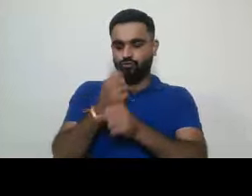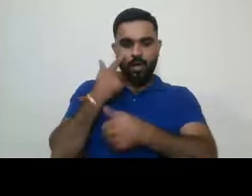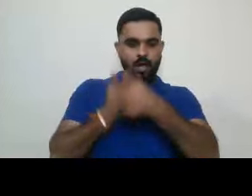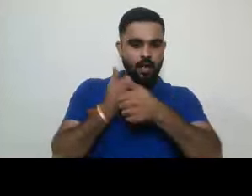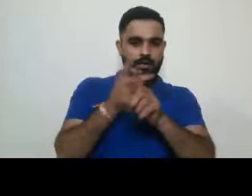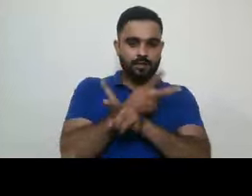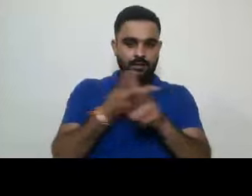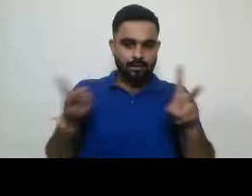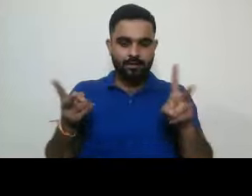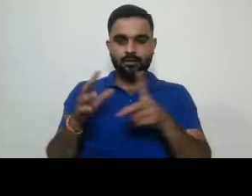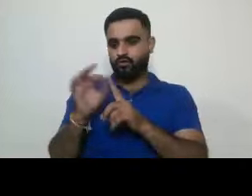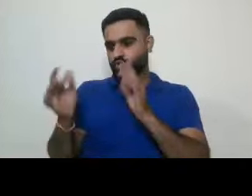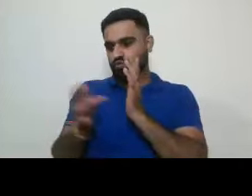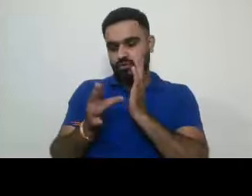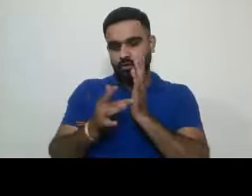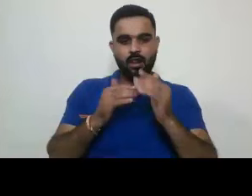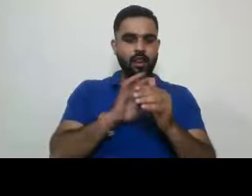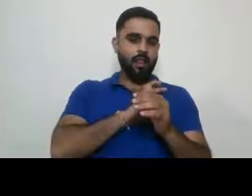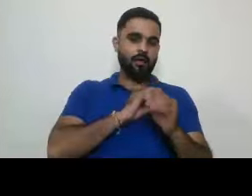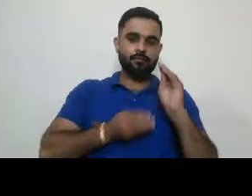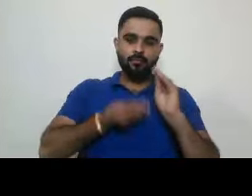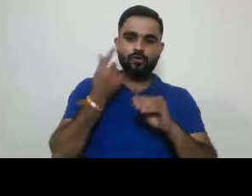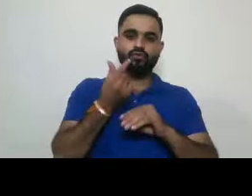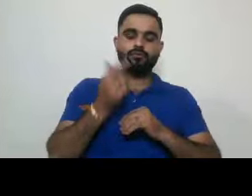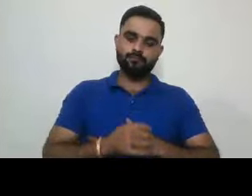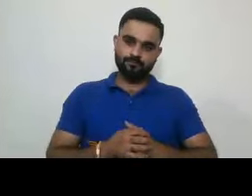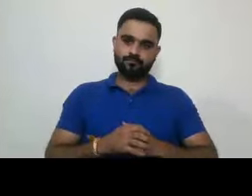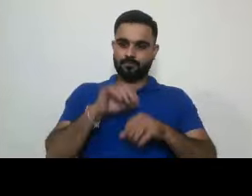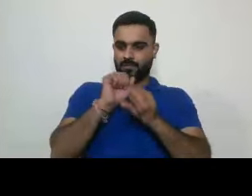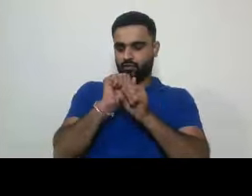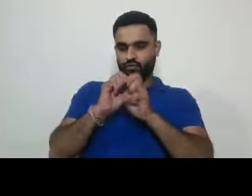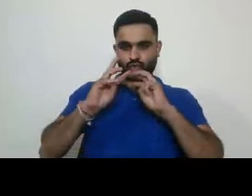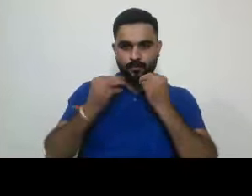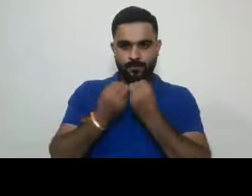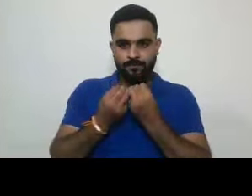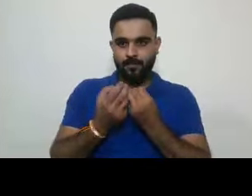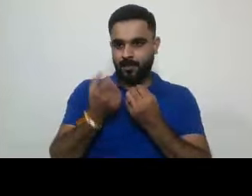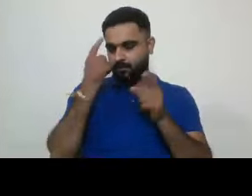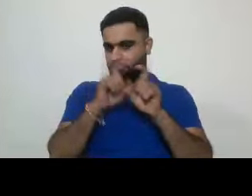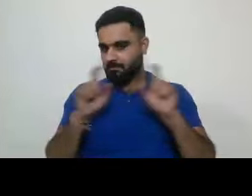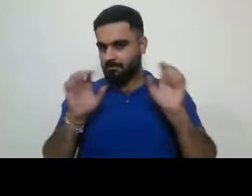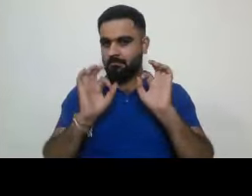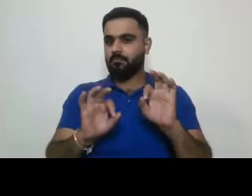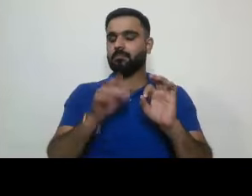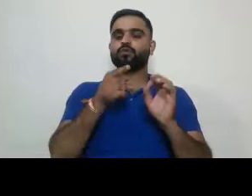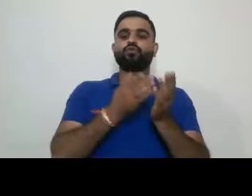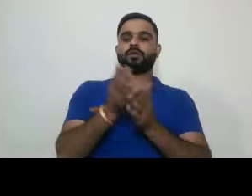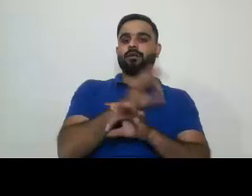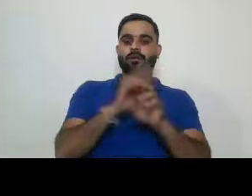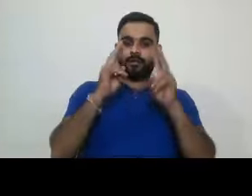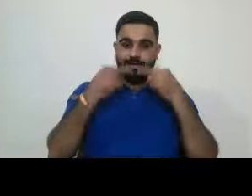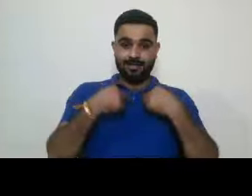correct. Bloom's technology. I would love to use that. Worksheets. You got that right. So you can already see that